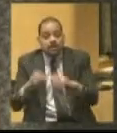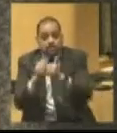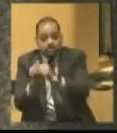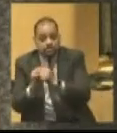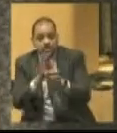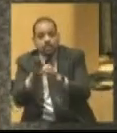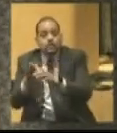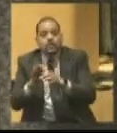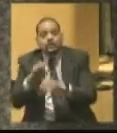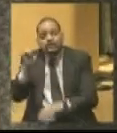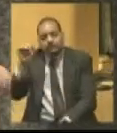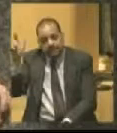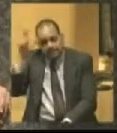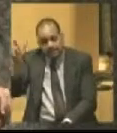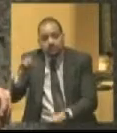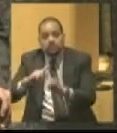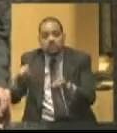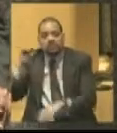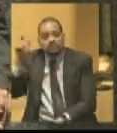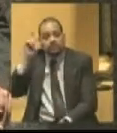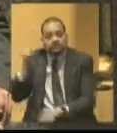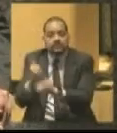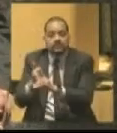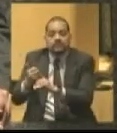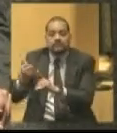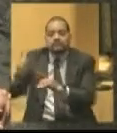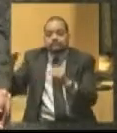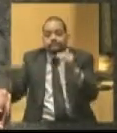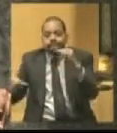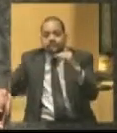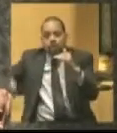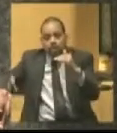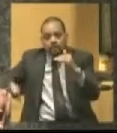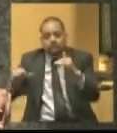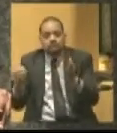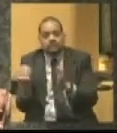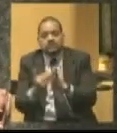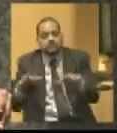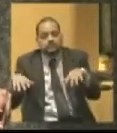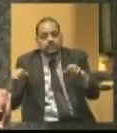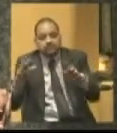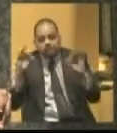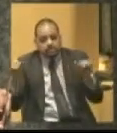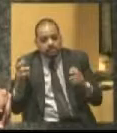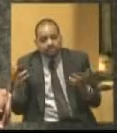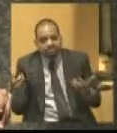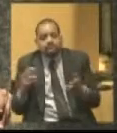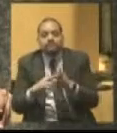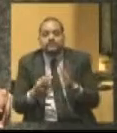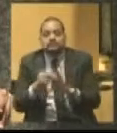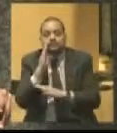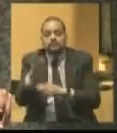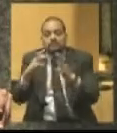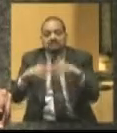Northern victory, but without abolition. And when he was reelected in November, Lincoln invested all the political capital